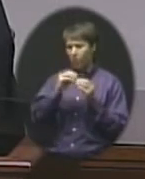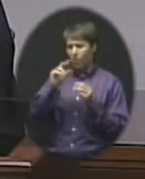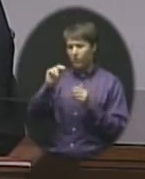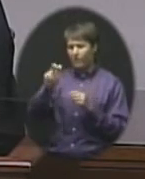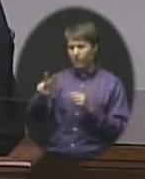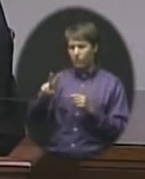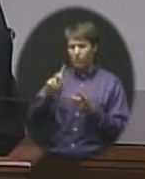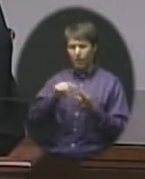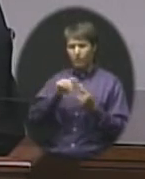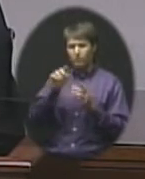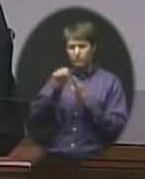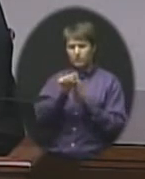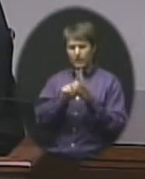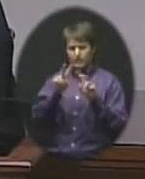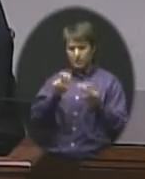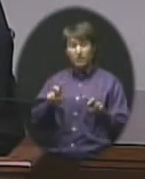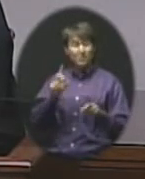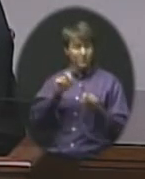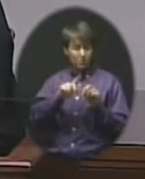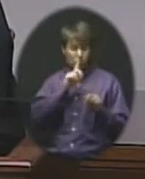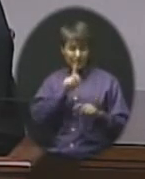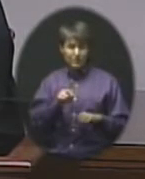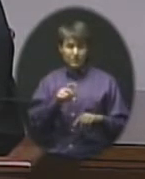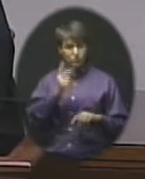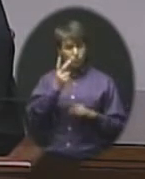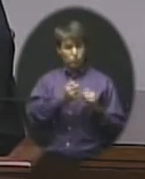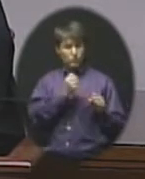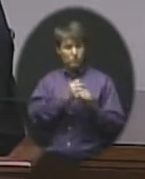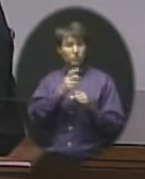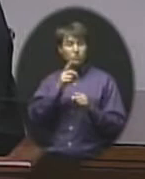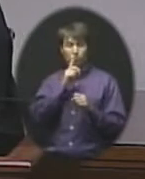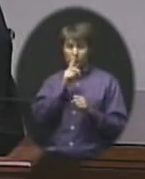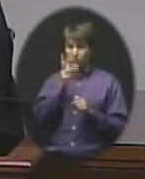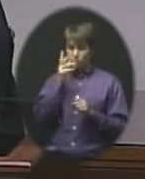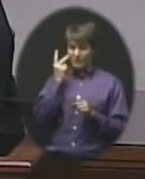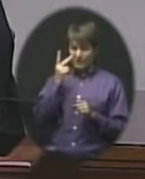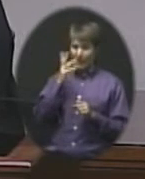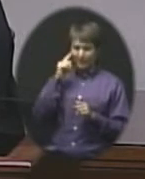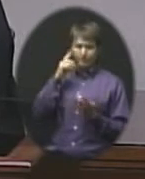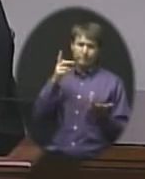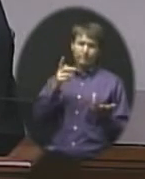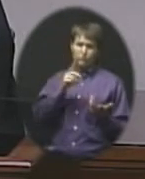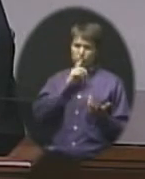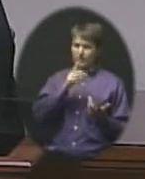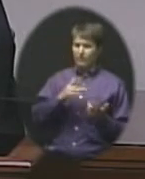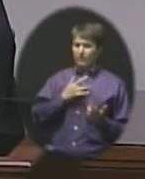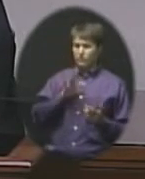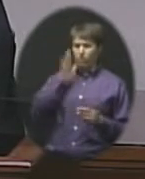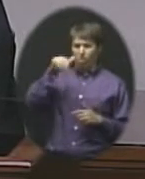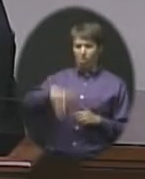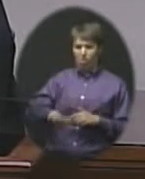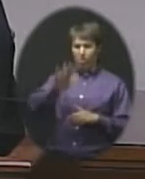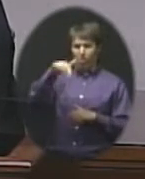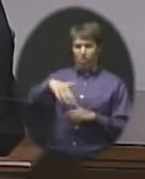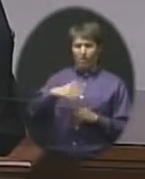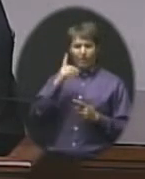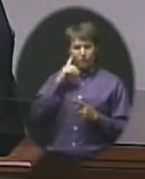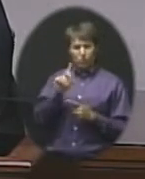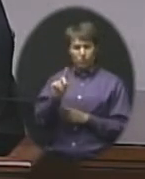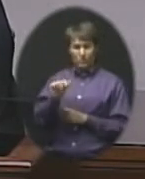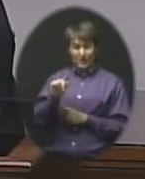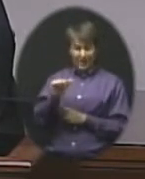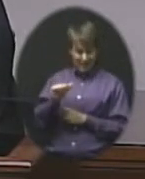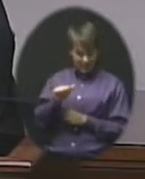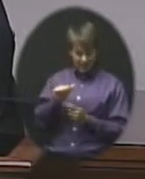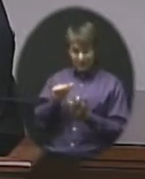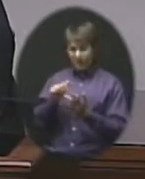next 2 years, we really will see, I think it's going to be a little roller coaster with what we see in terms of our data. They'll have to do new